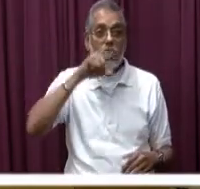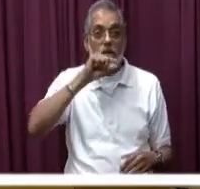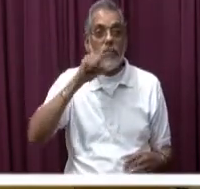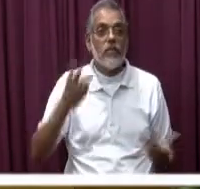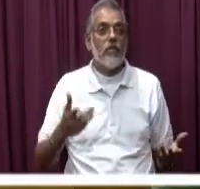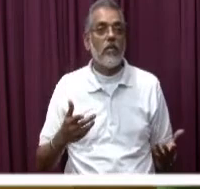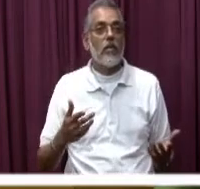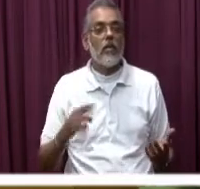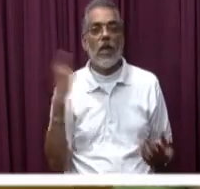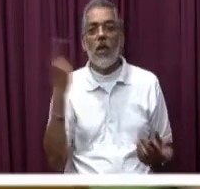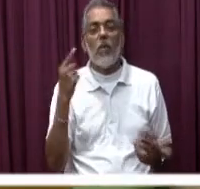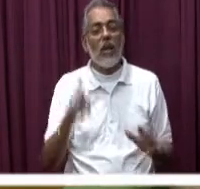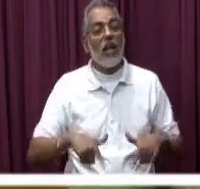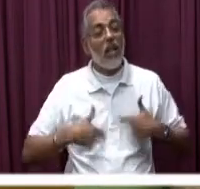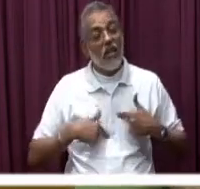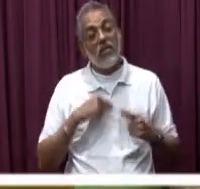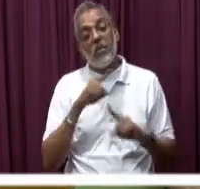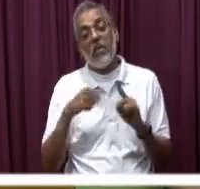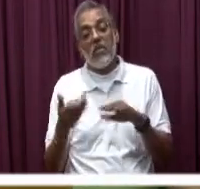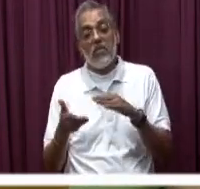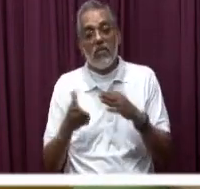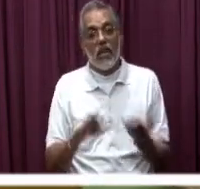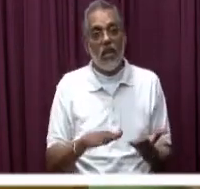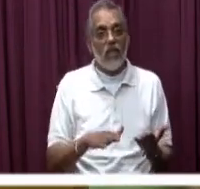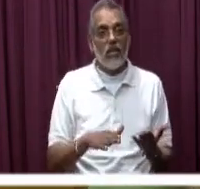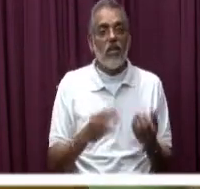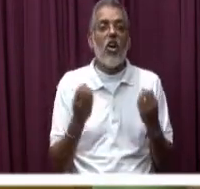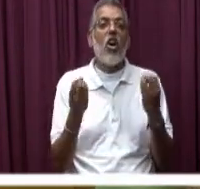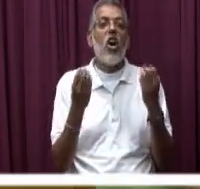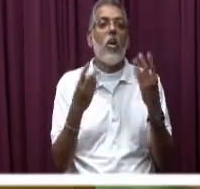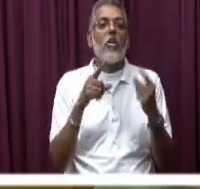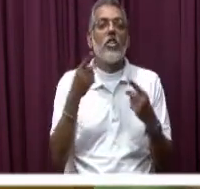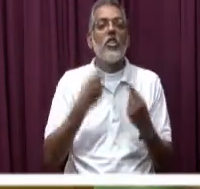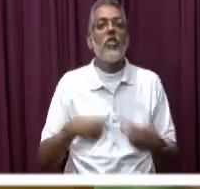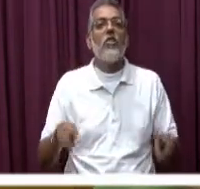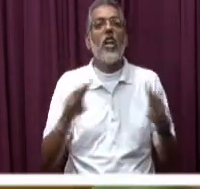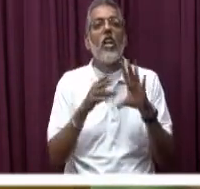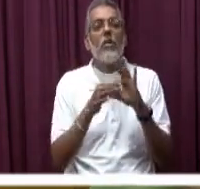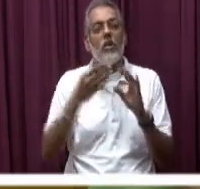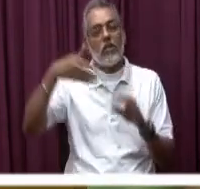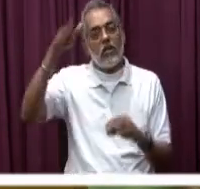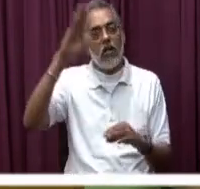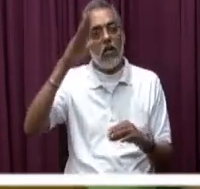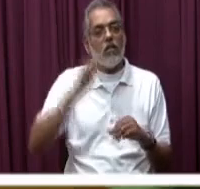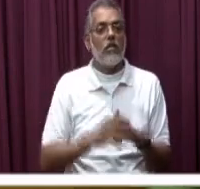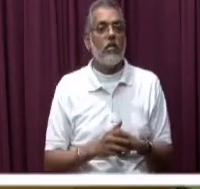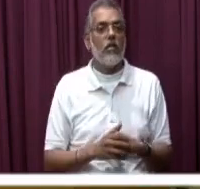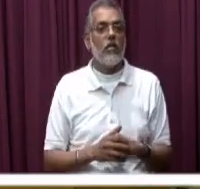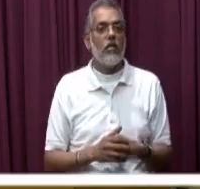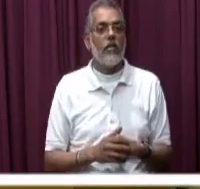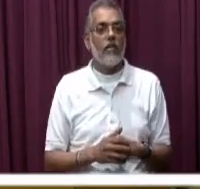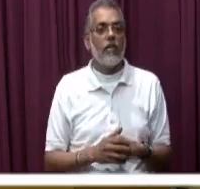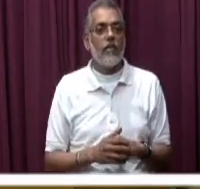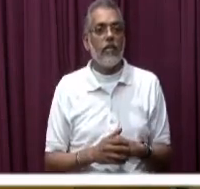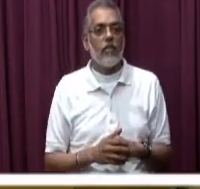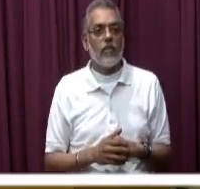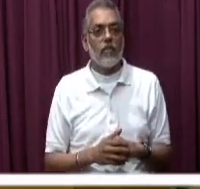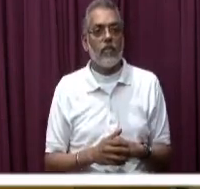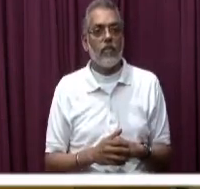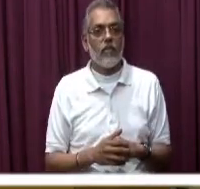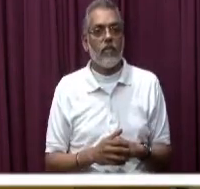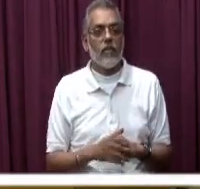sparrow, when it lives and when it dies. How much more are you valuable to God? So it's a value proposition